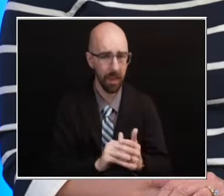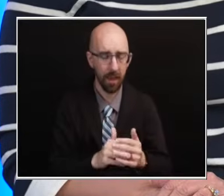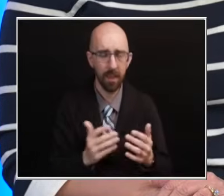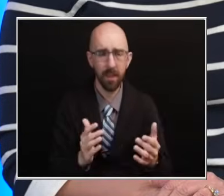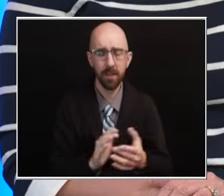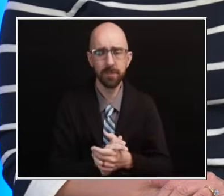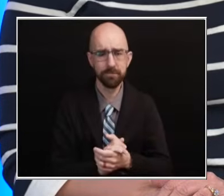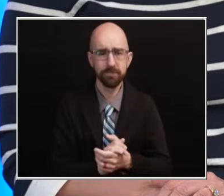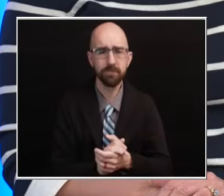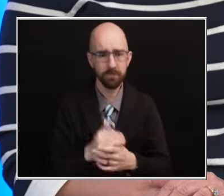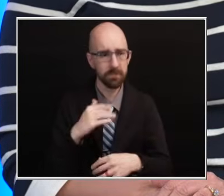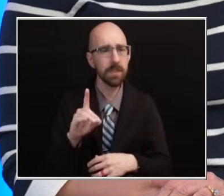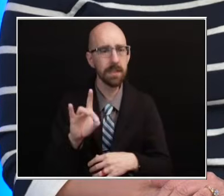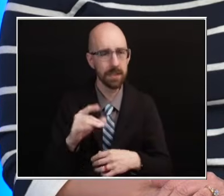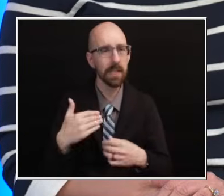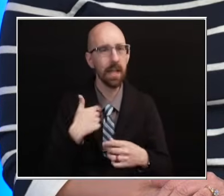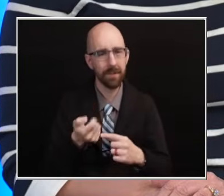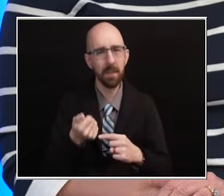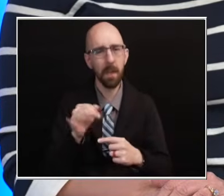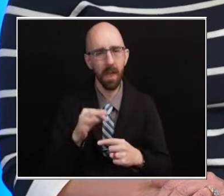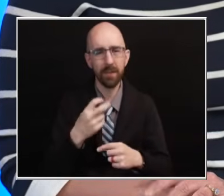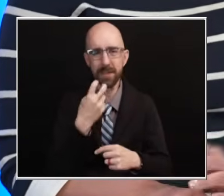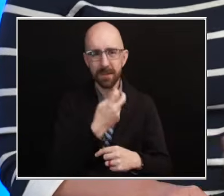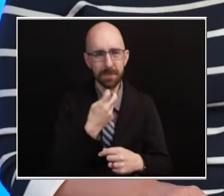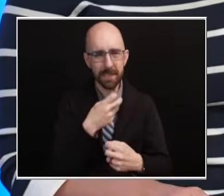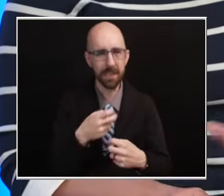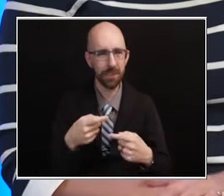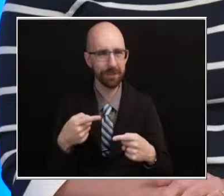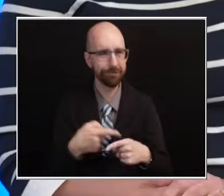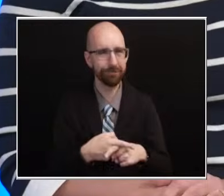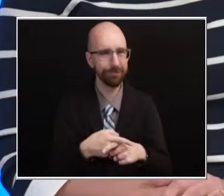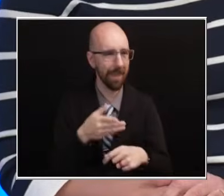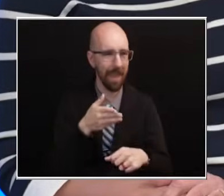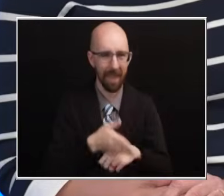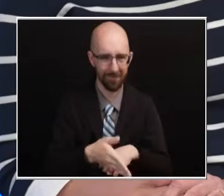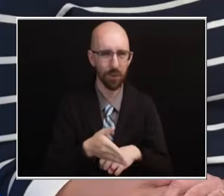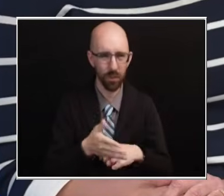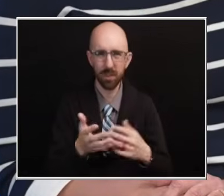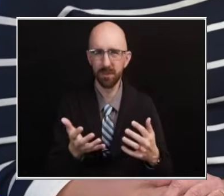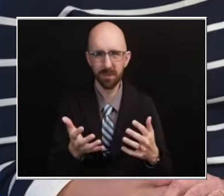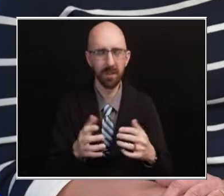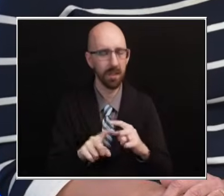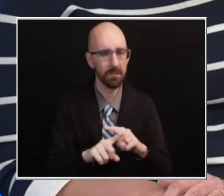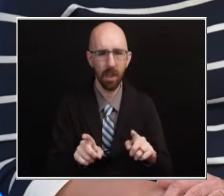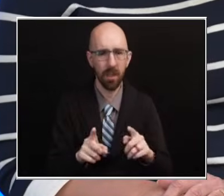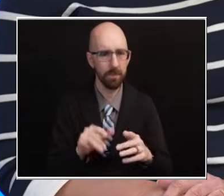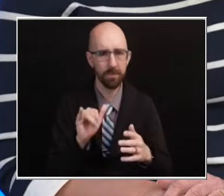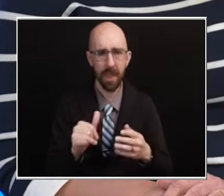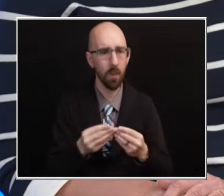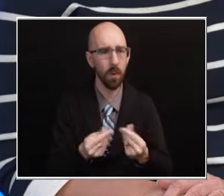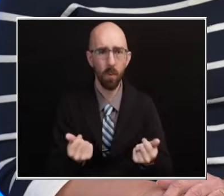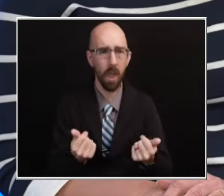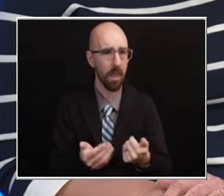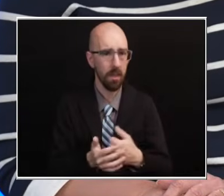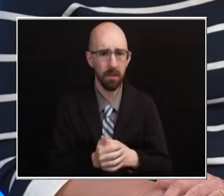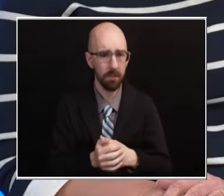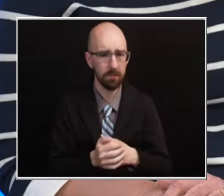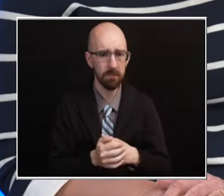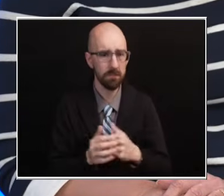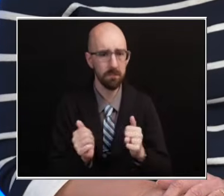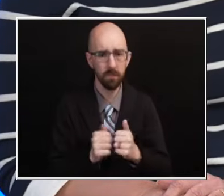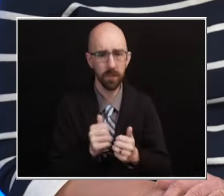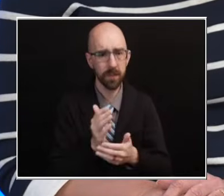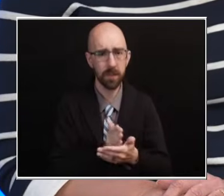I did have a little bit of speech issue right that's right. afterwards, but that went away with some